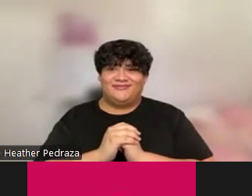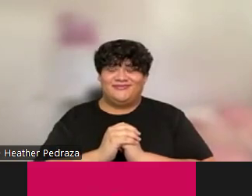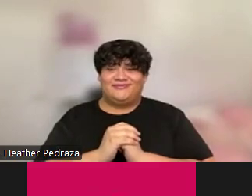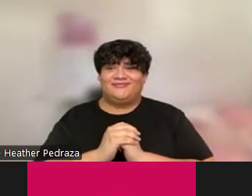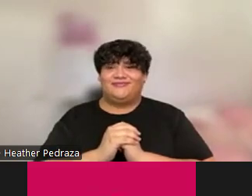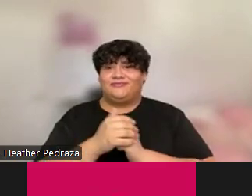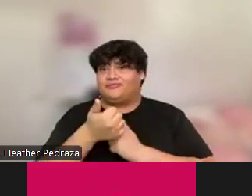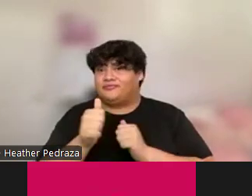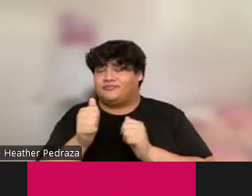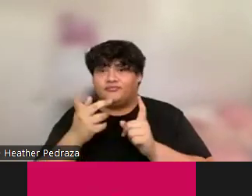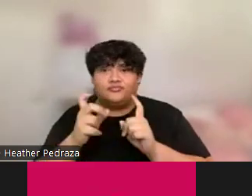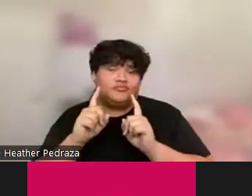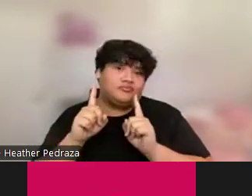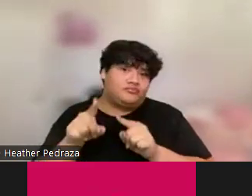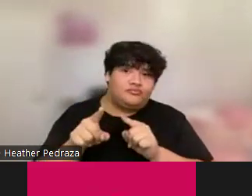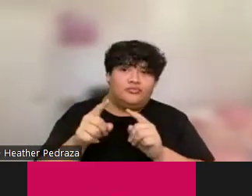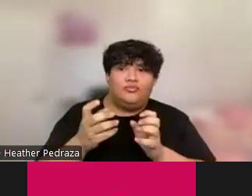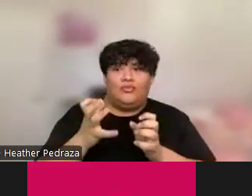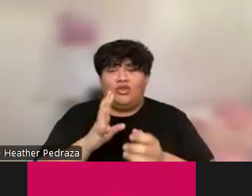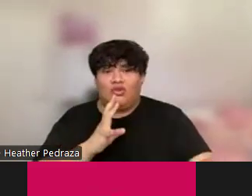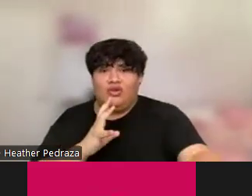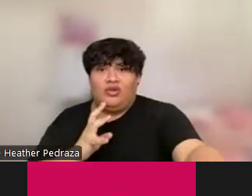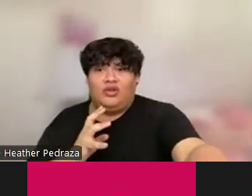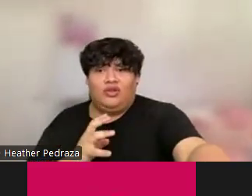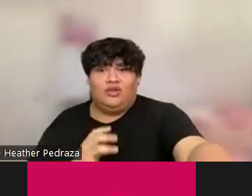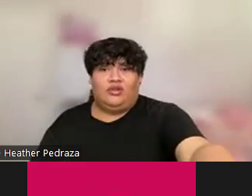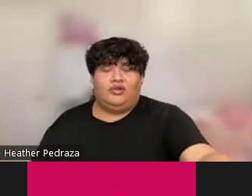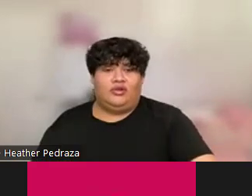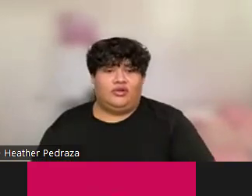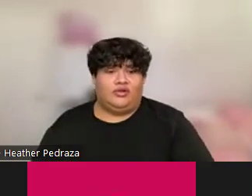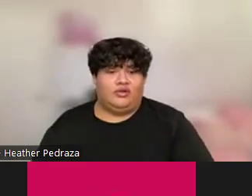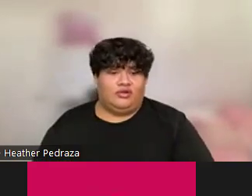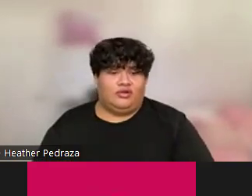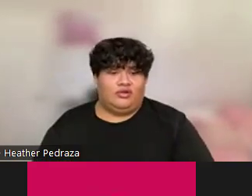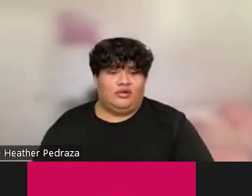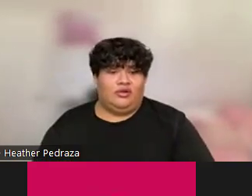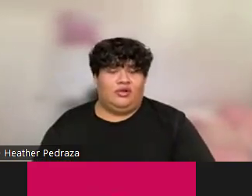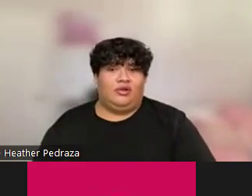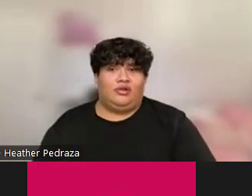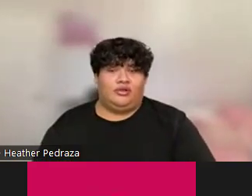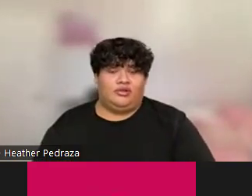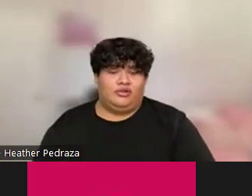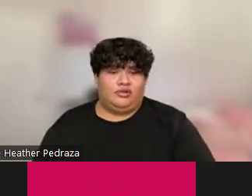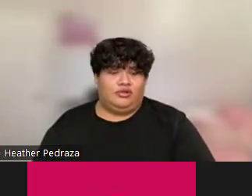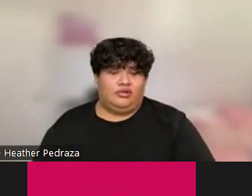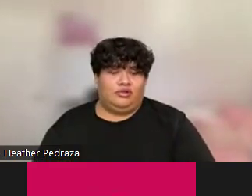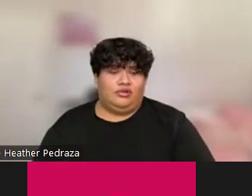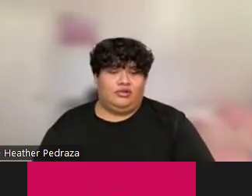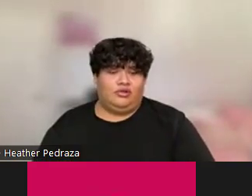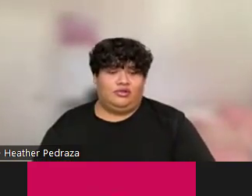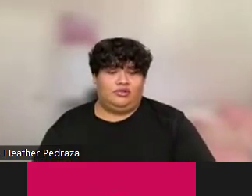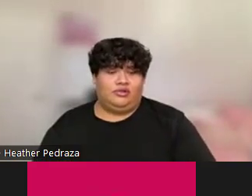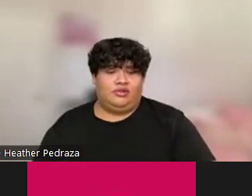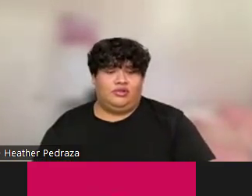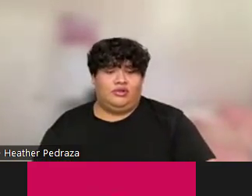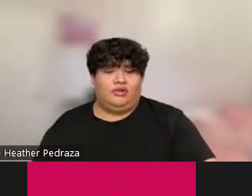Any committee members would like to unmute, come off of mute or raise their hands. At this time,